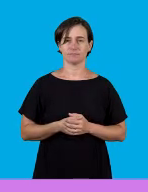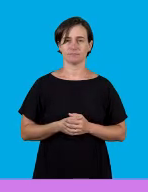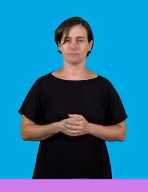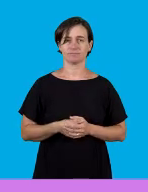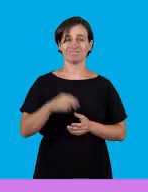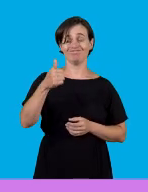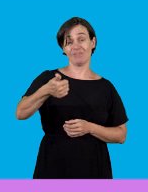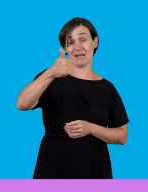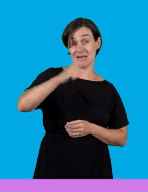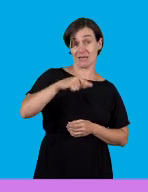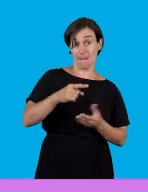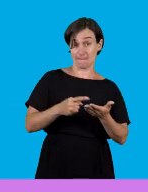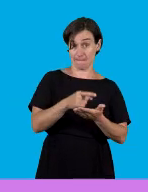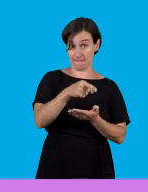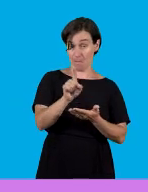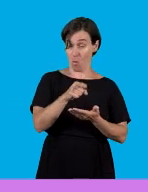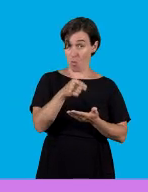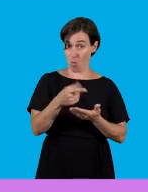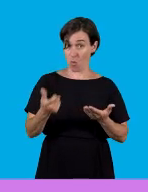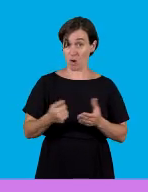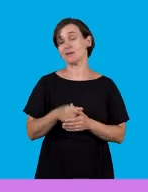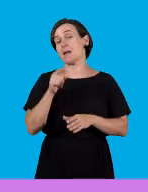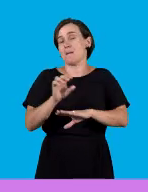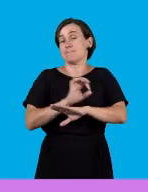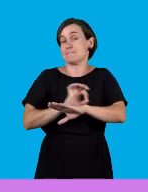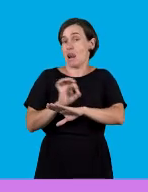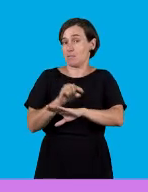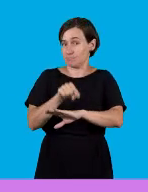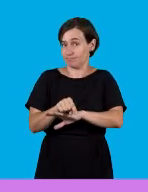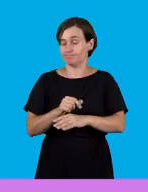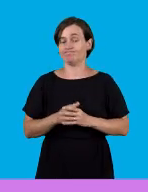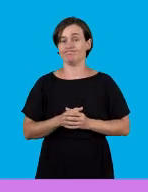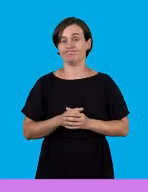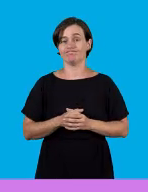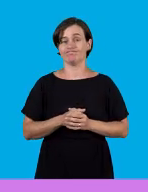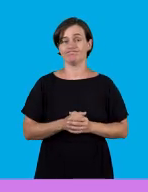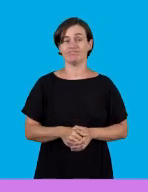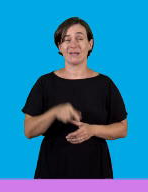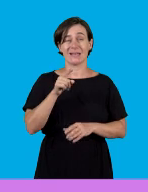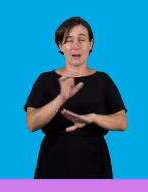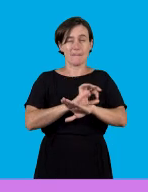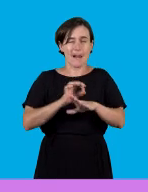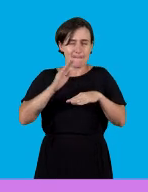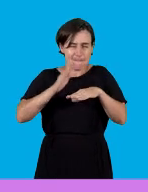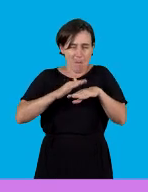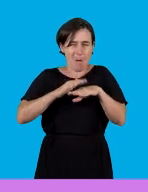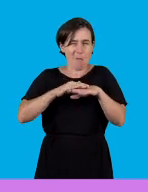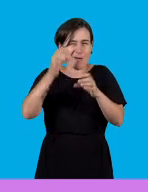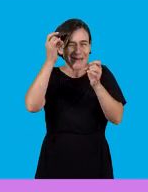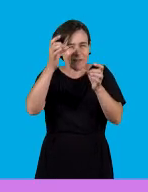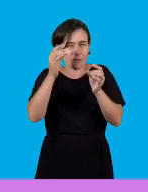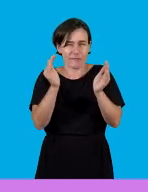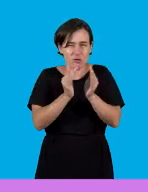The next map that we're going to look at is a plan. So this is a plan that has more detailed representation of